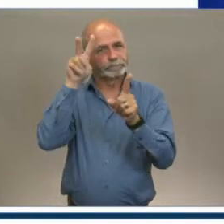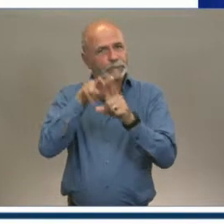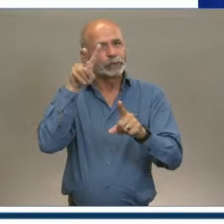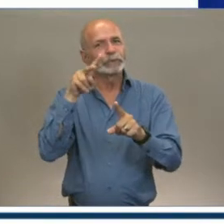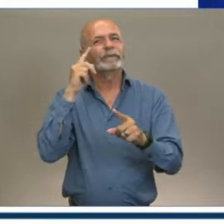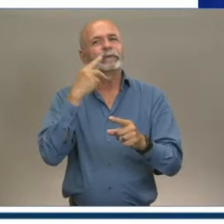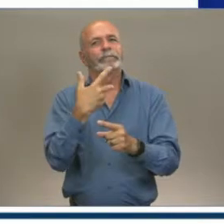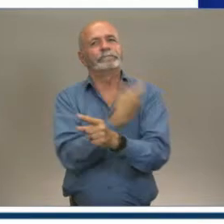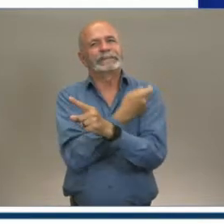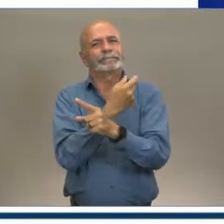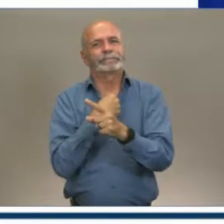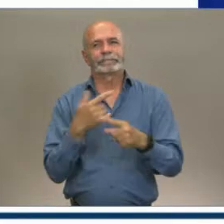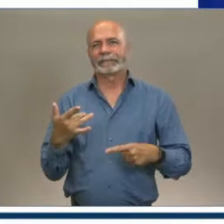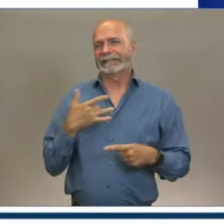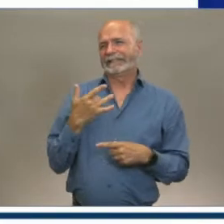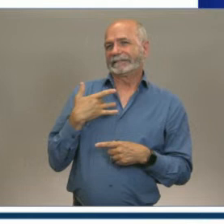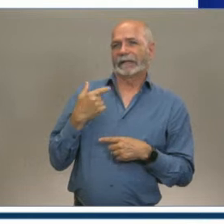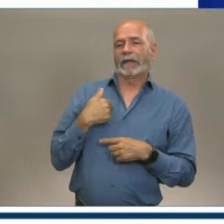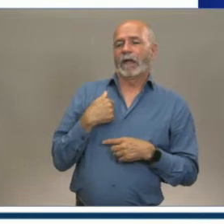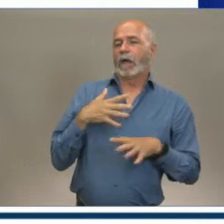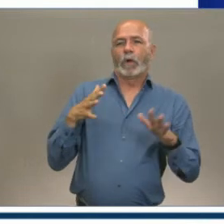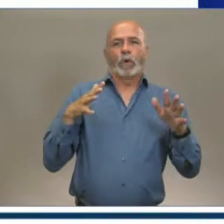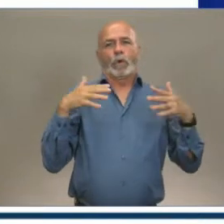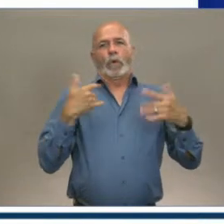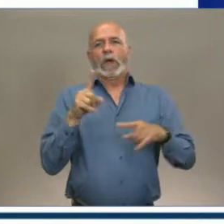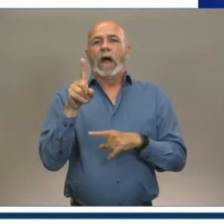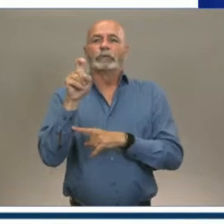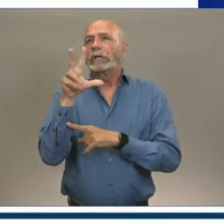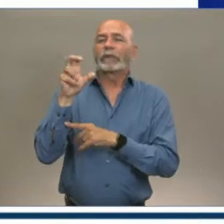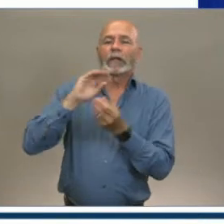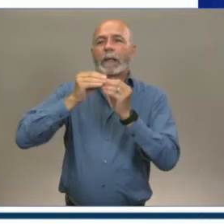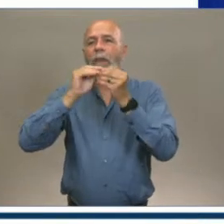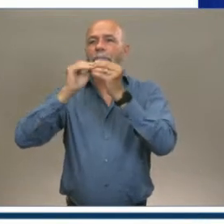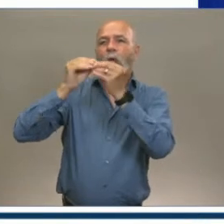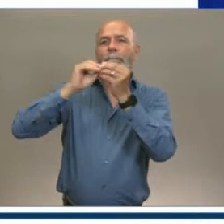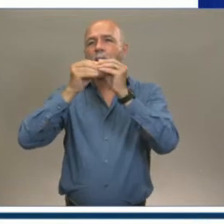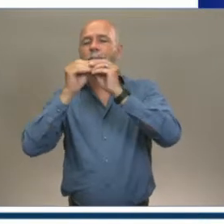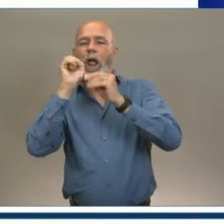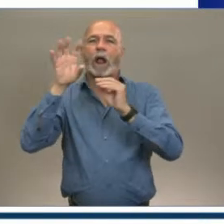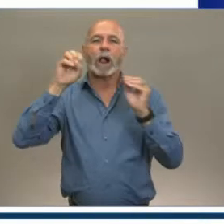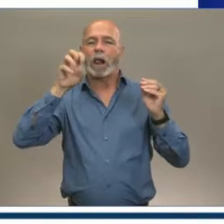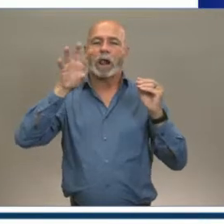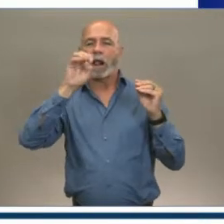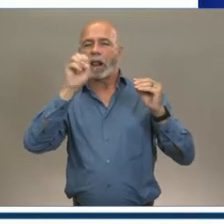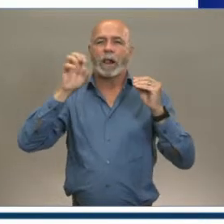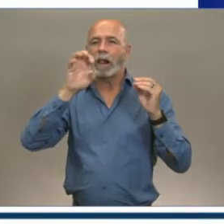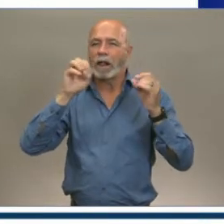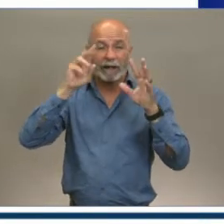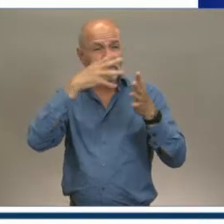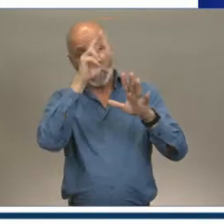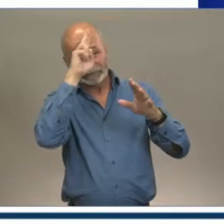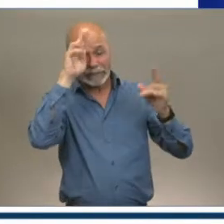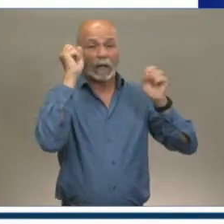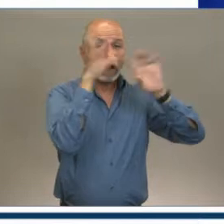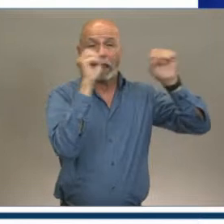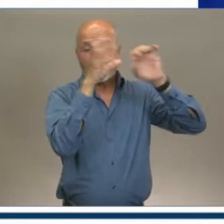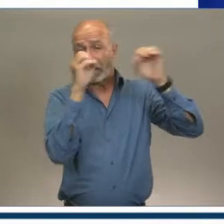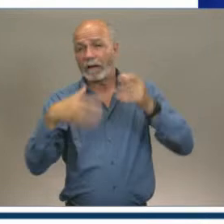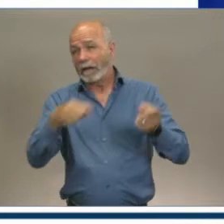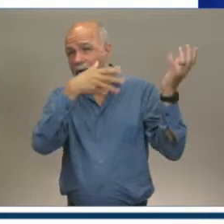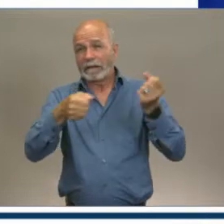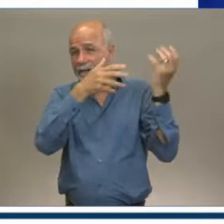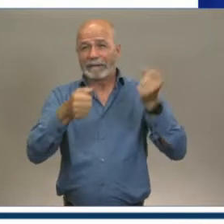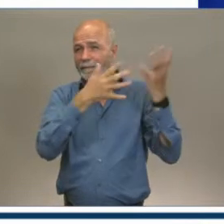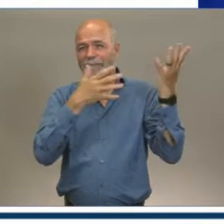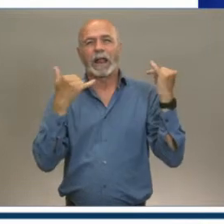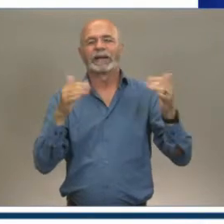at triple-digit case numbers and our hospital system under pressure. We are in much better shape, and I want to thank Nova Scotians. You